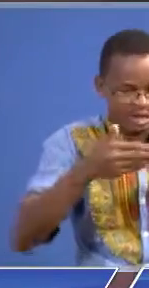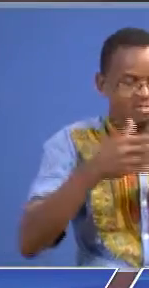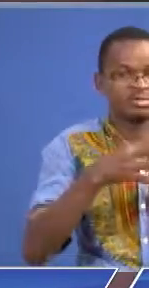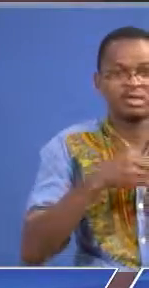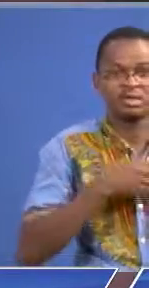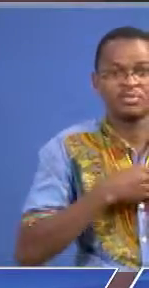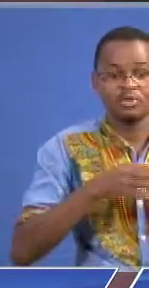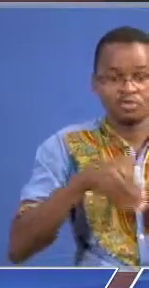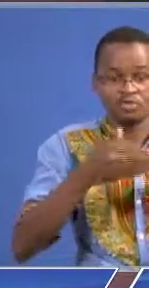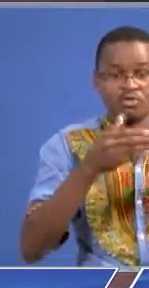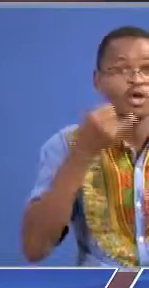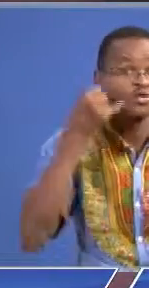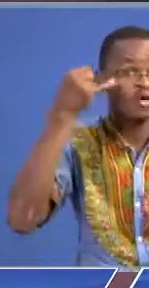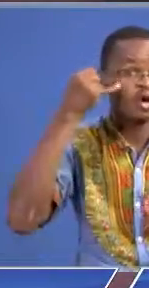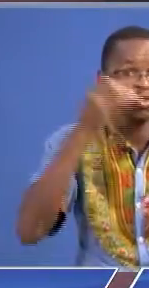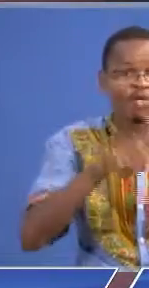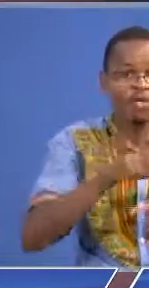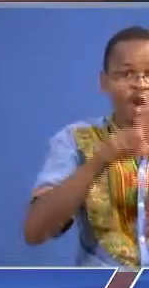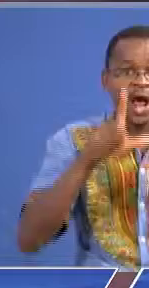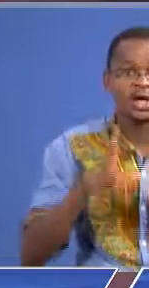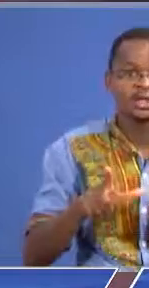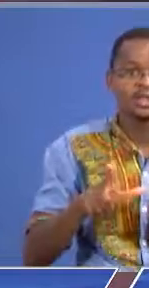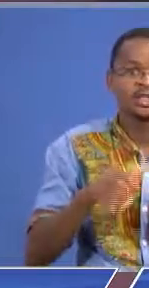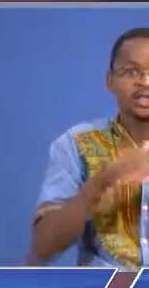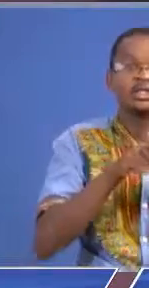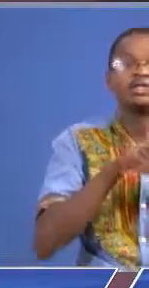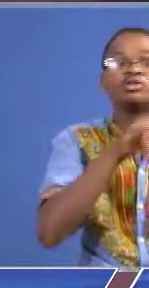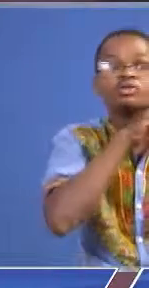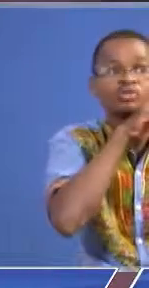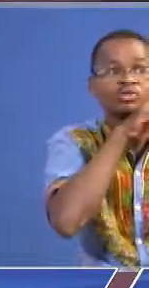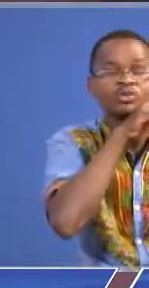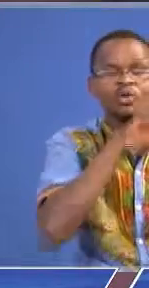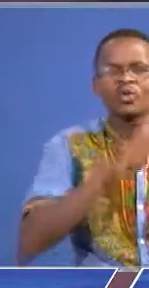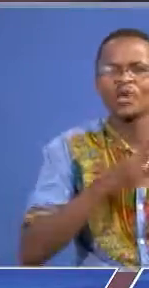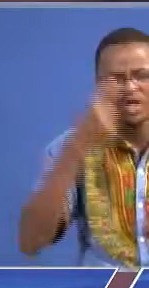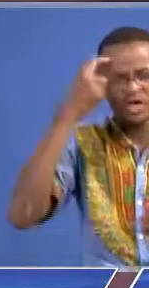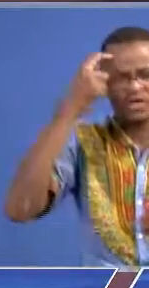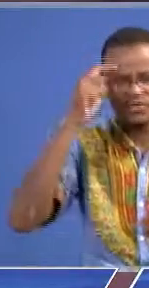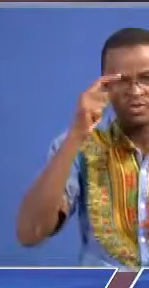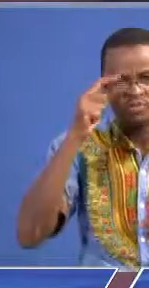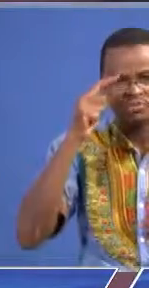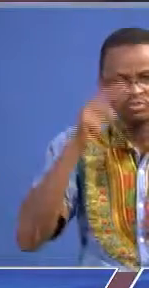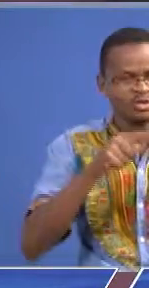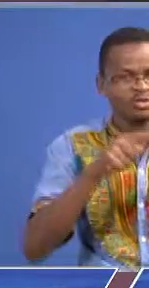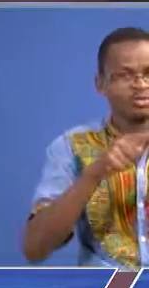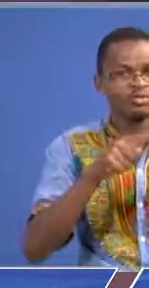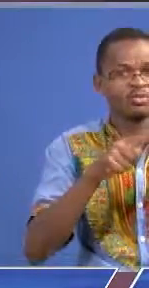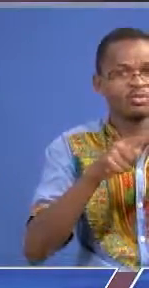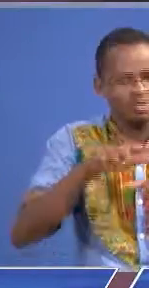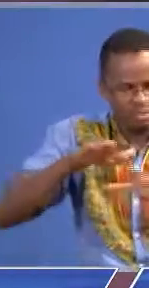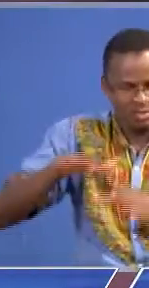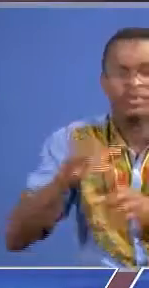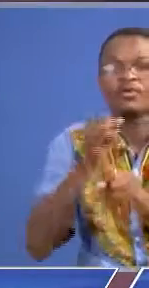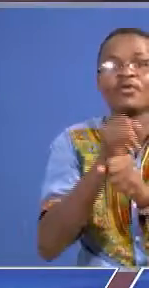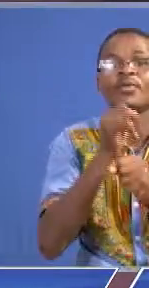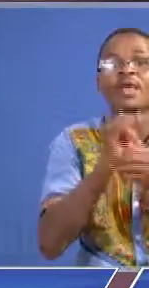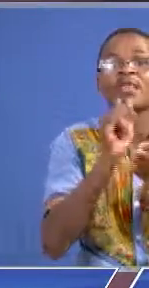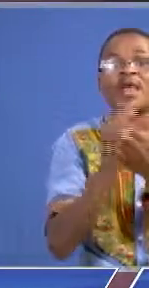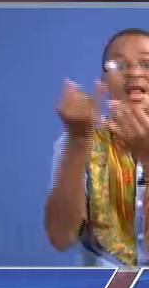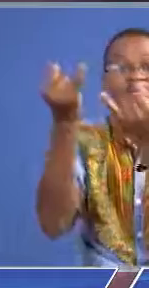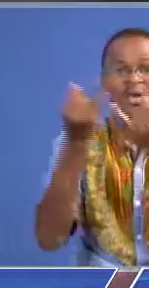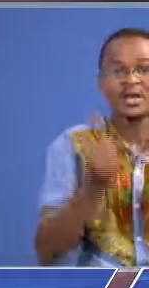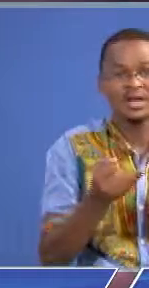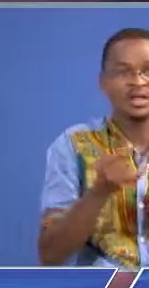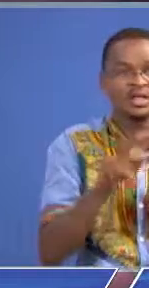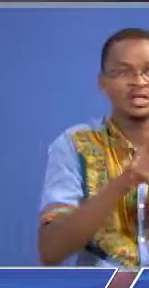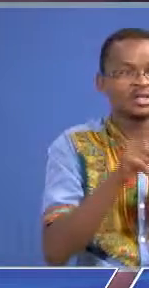in Nakuru for a dry port. We are deeply concerned about emerging schemes to deny employment to coastal youth by migrating port